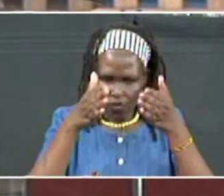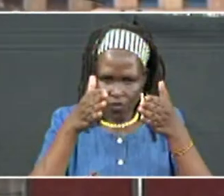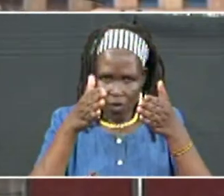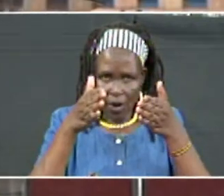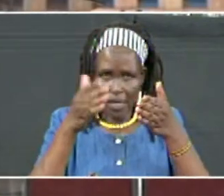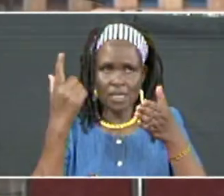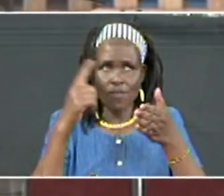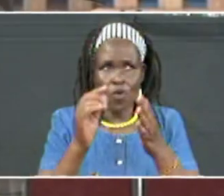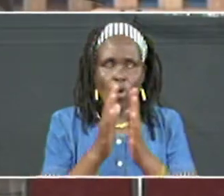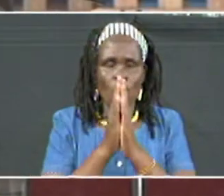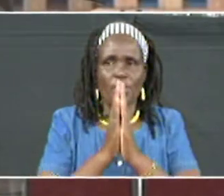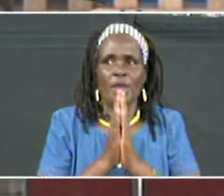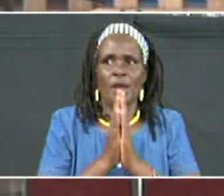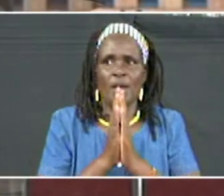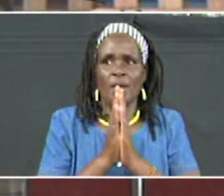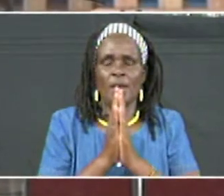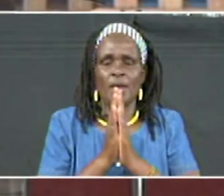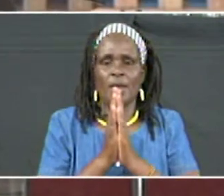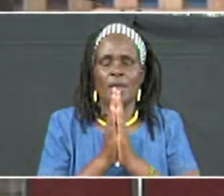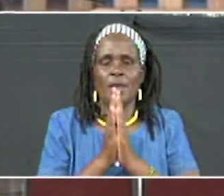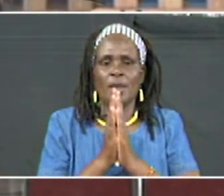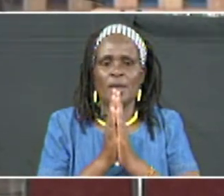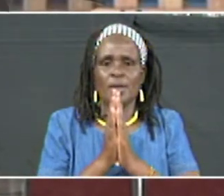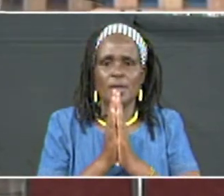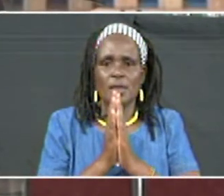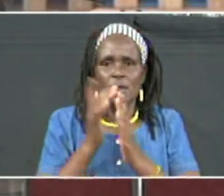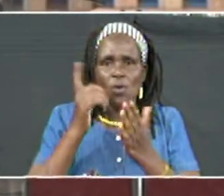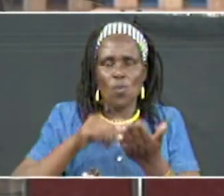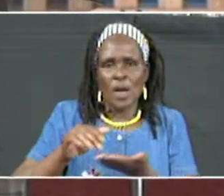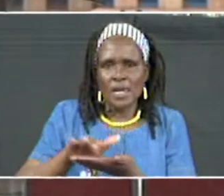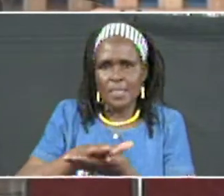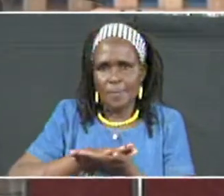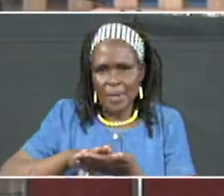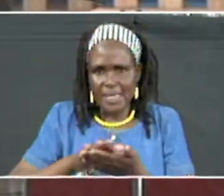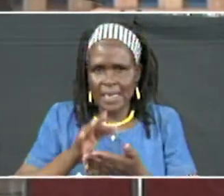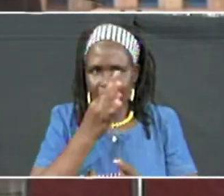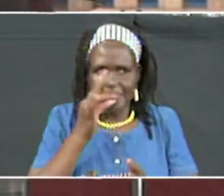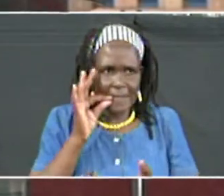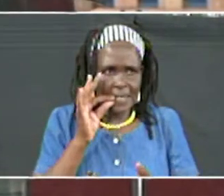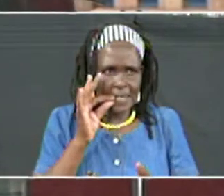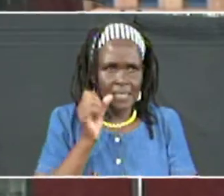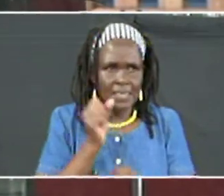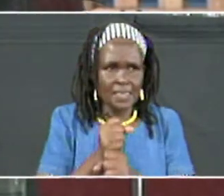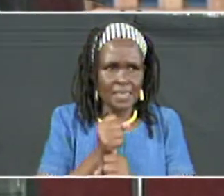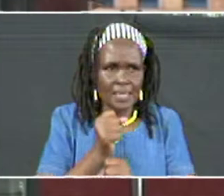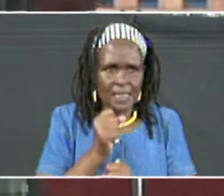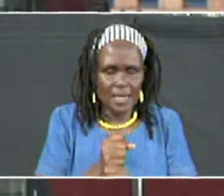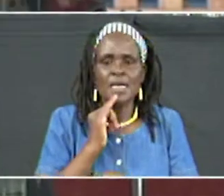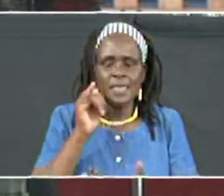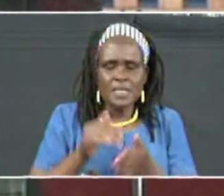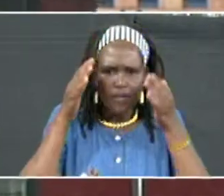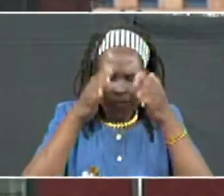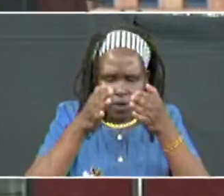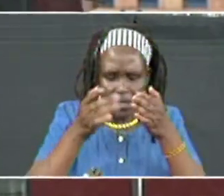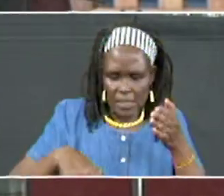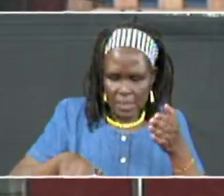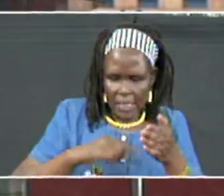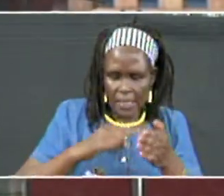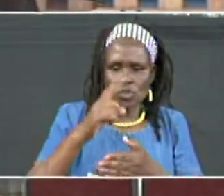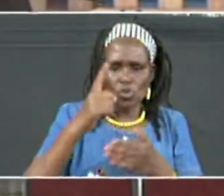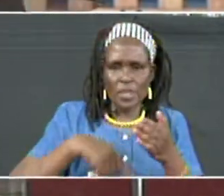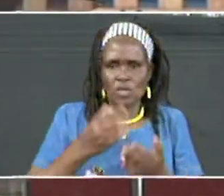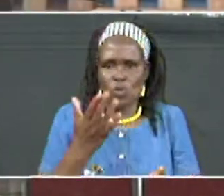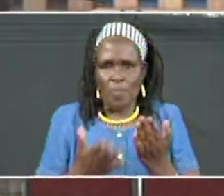prayer. What basically fasting does is it focuses us so that we may be